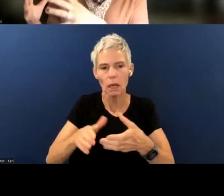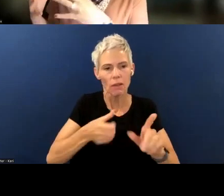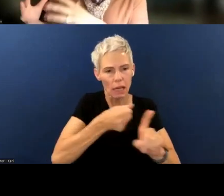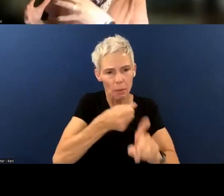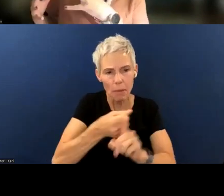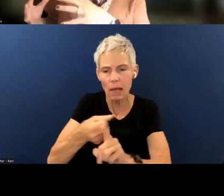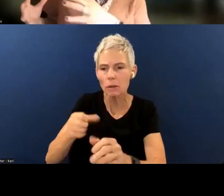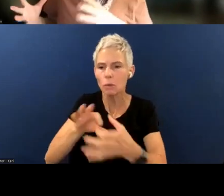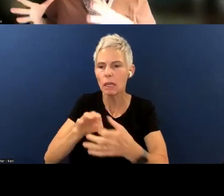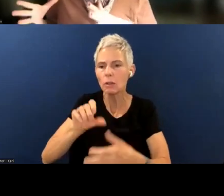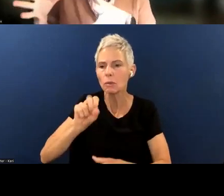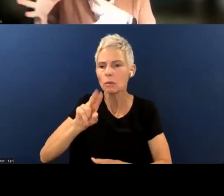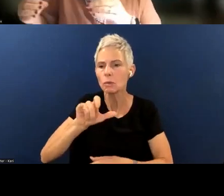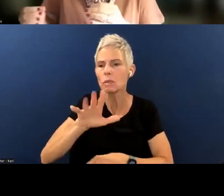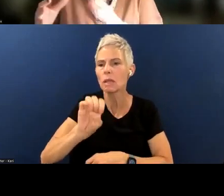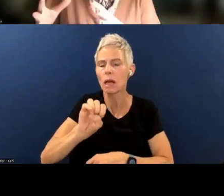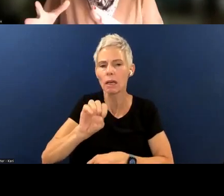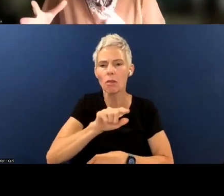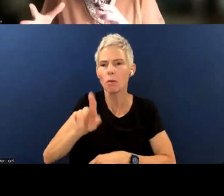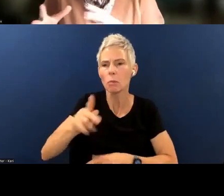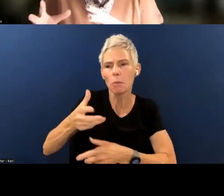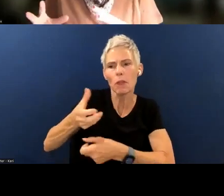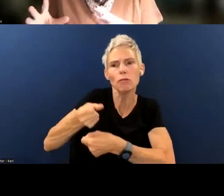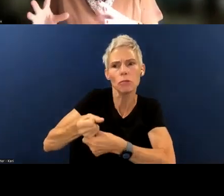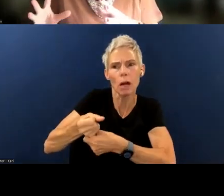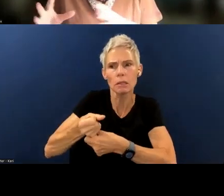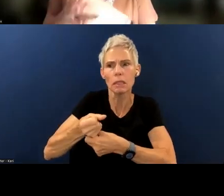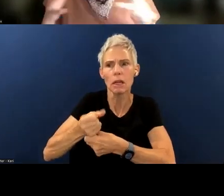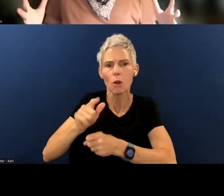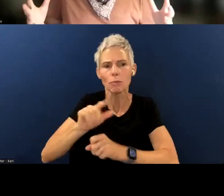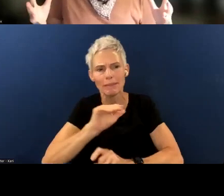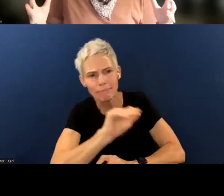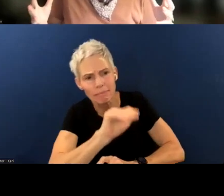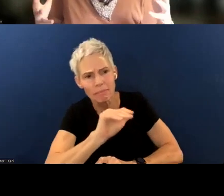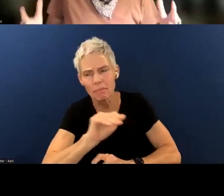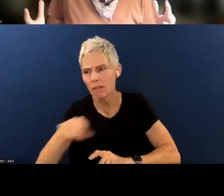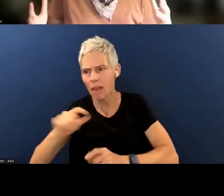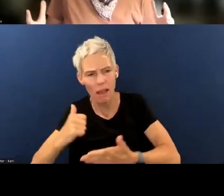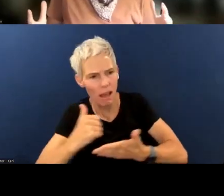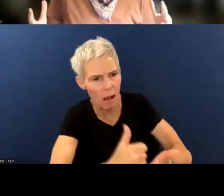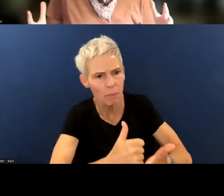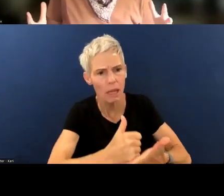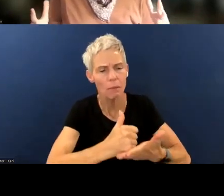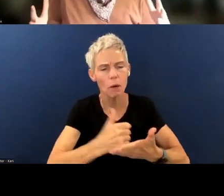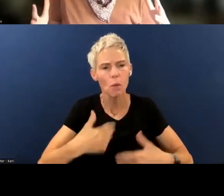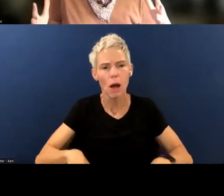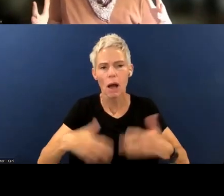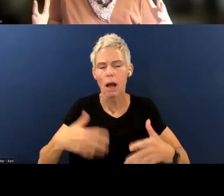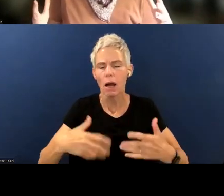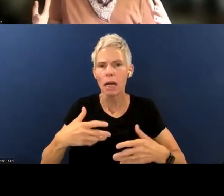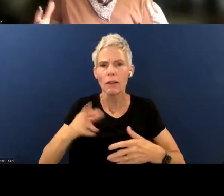the people that they trust the most, those nudgers, those helpers in their lives, really creates a rich foundation